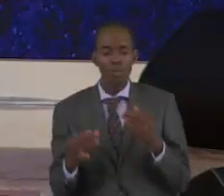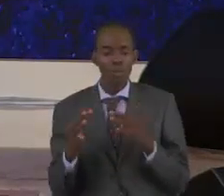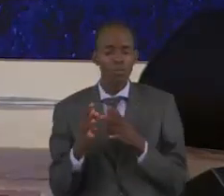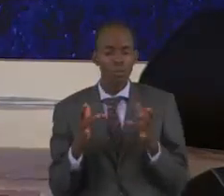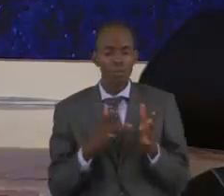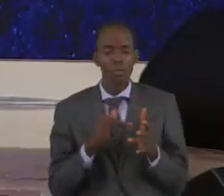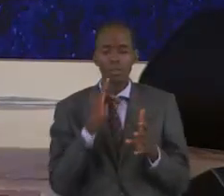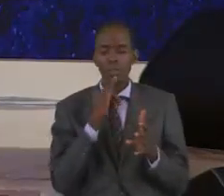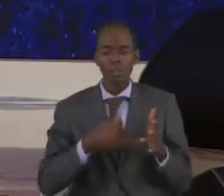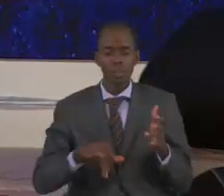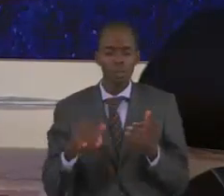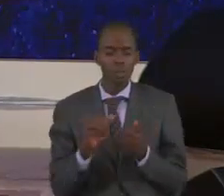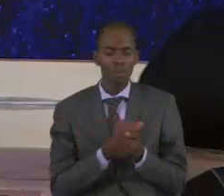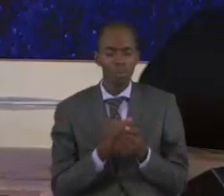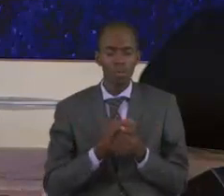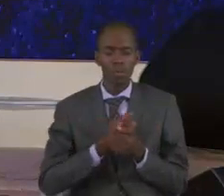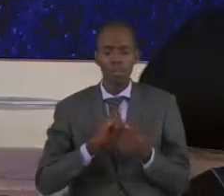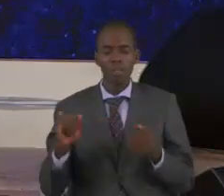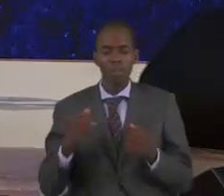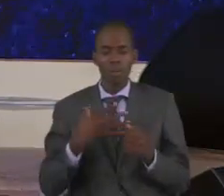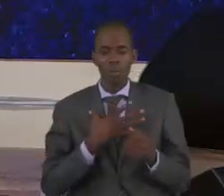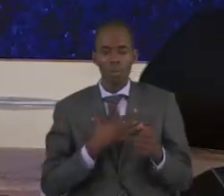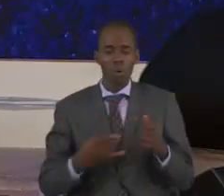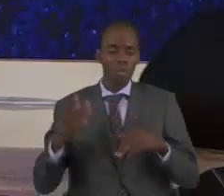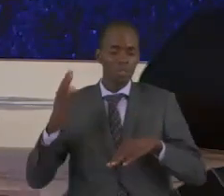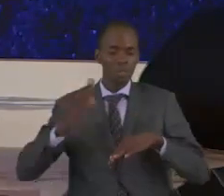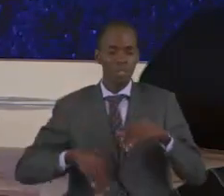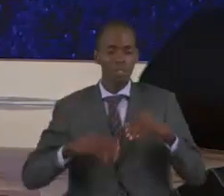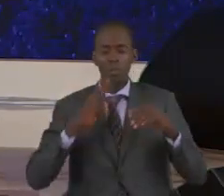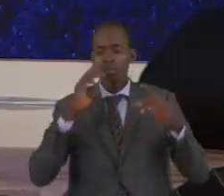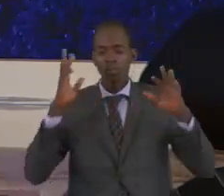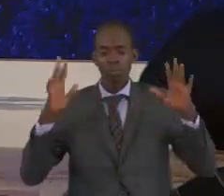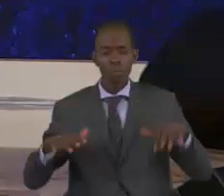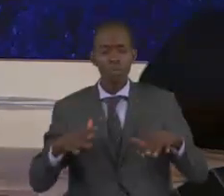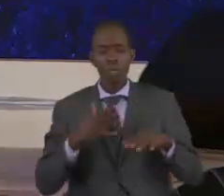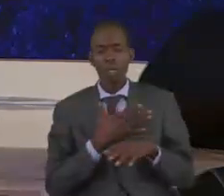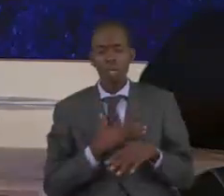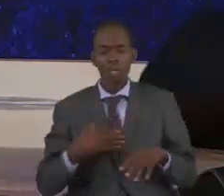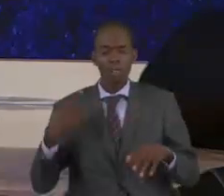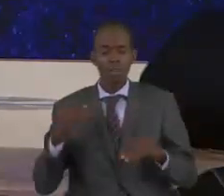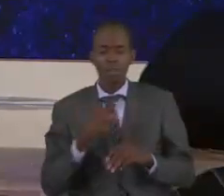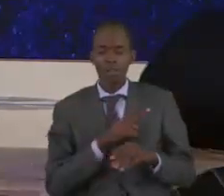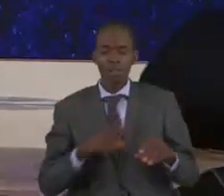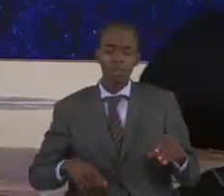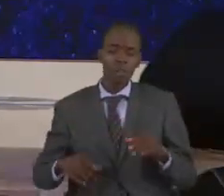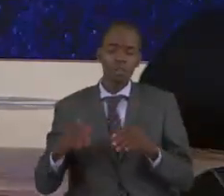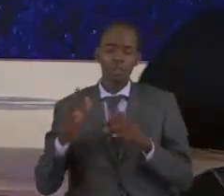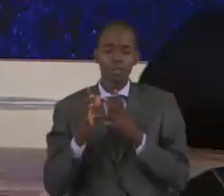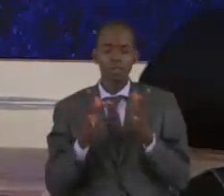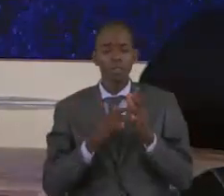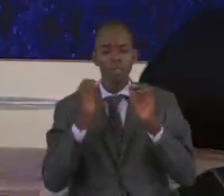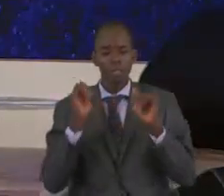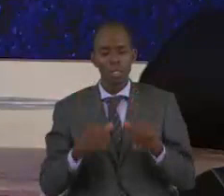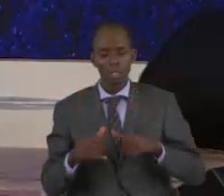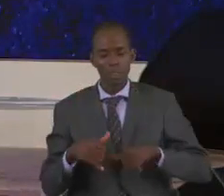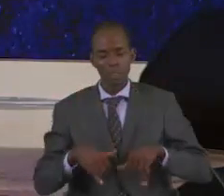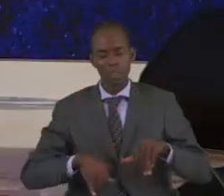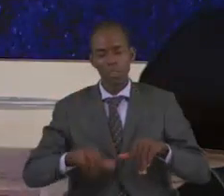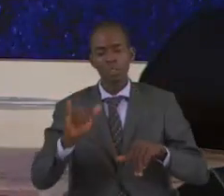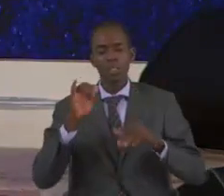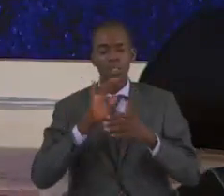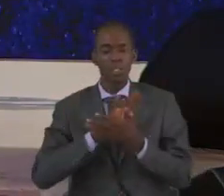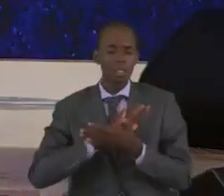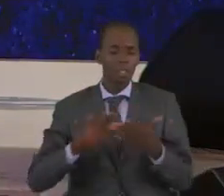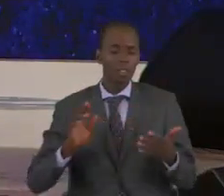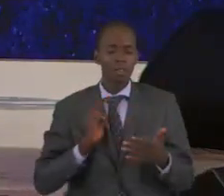washing whiter than snow, and the blood of Jesus can still cleanse us as he cleansed the people